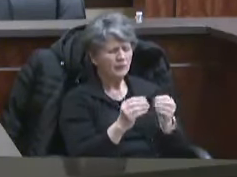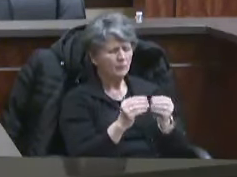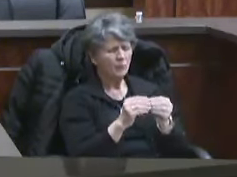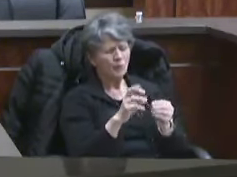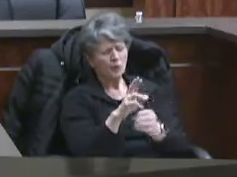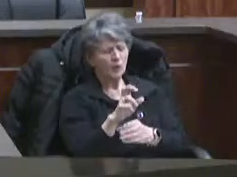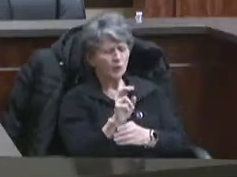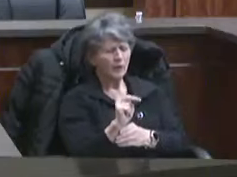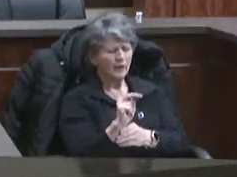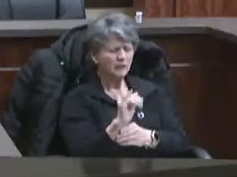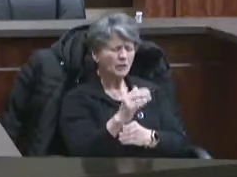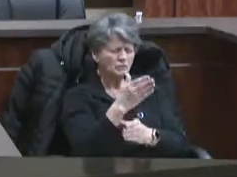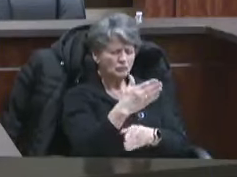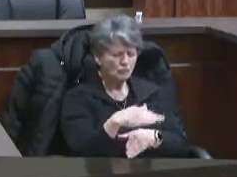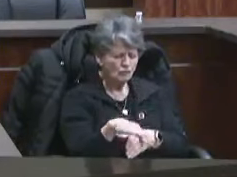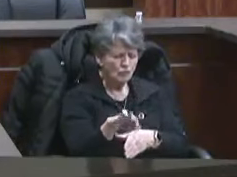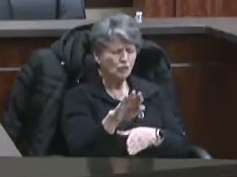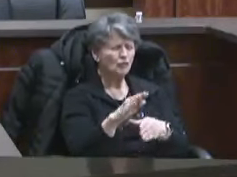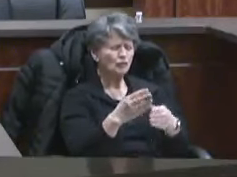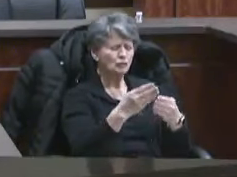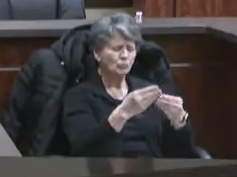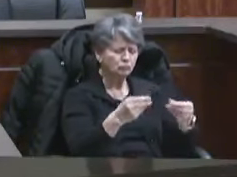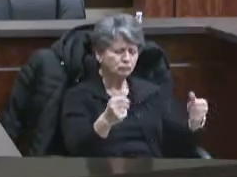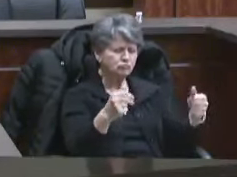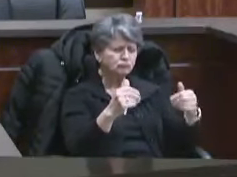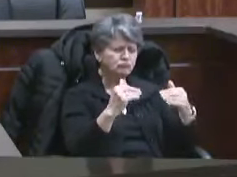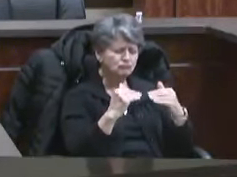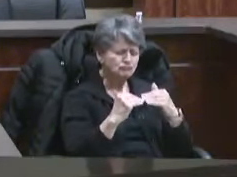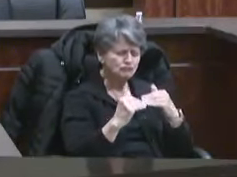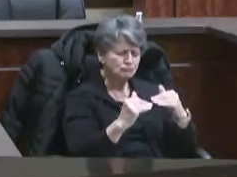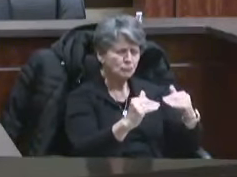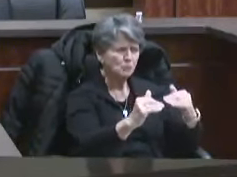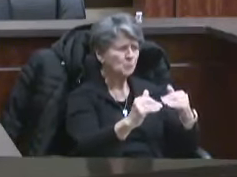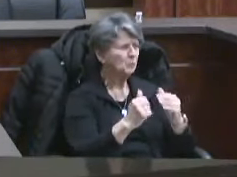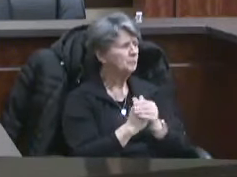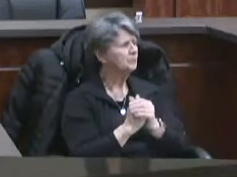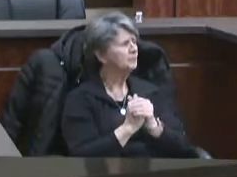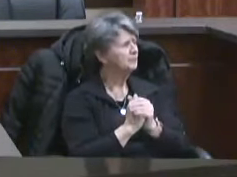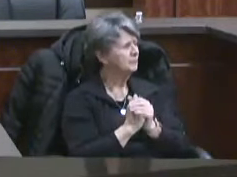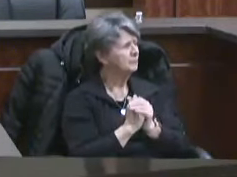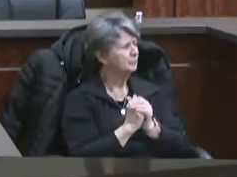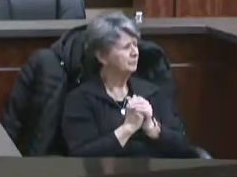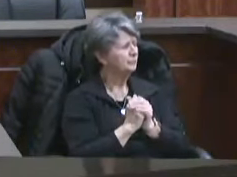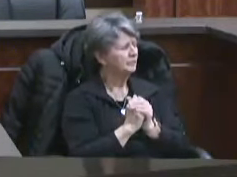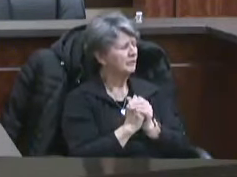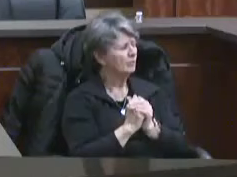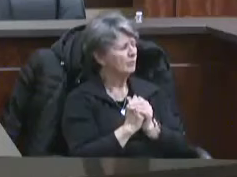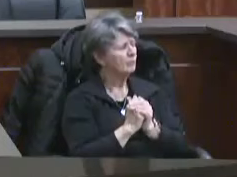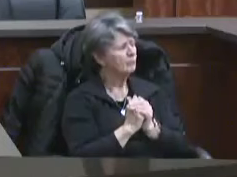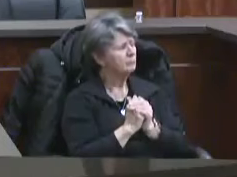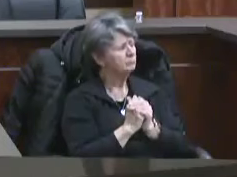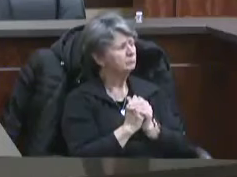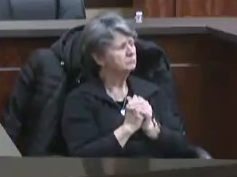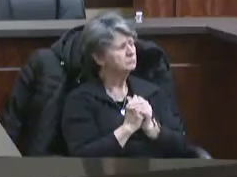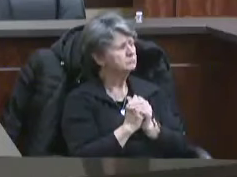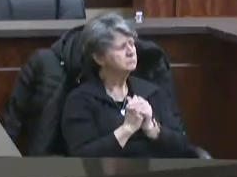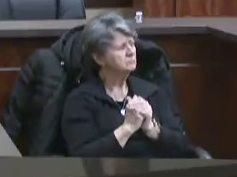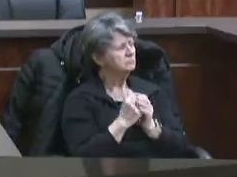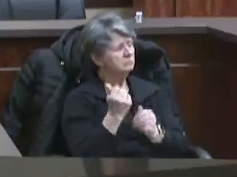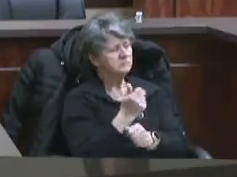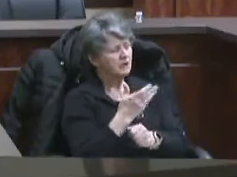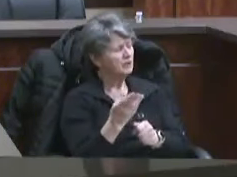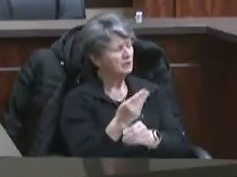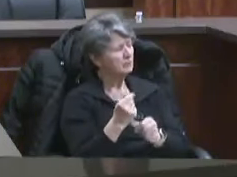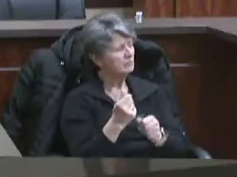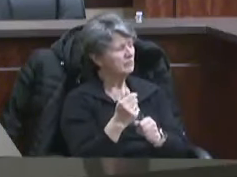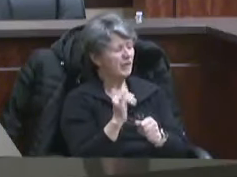of, you know, kind of settle down and it would become easier, you know, that they would just kind of settle, everything would go back to normal. It